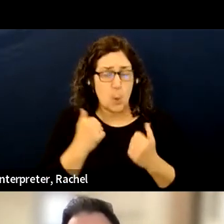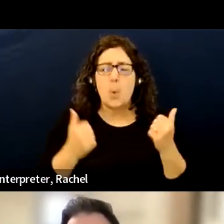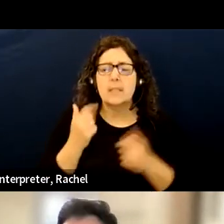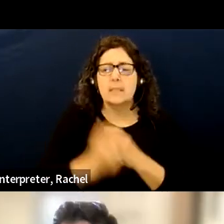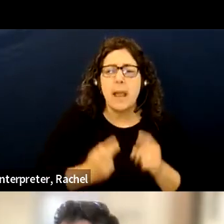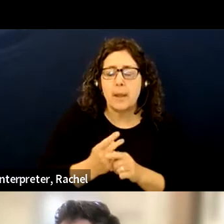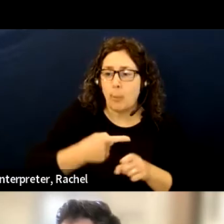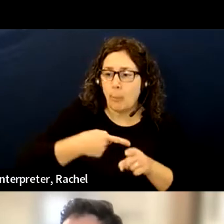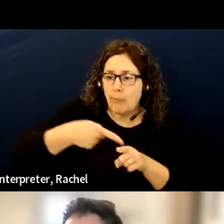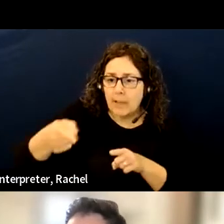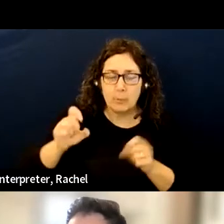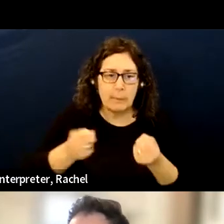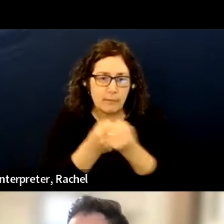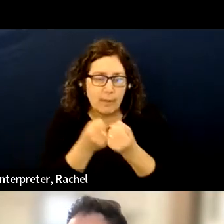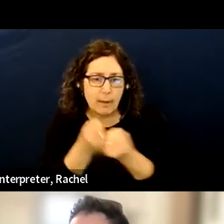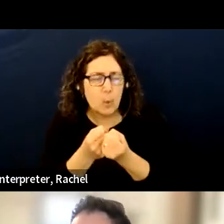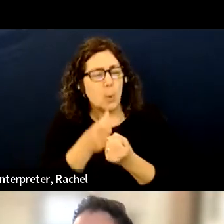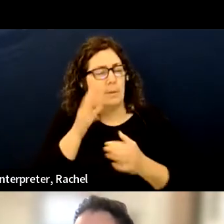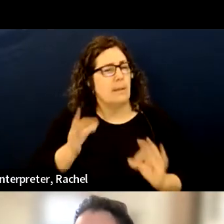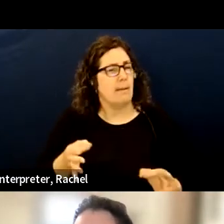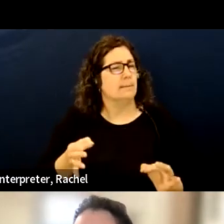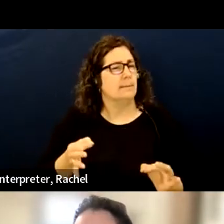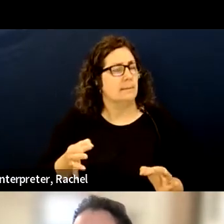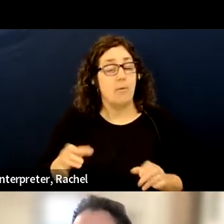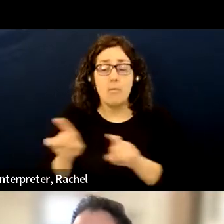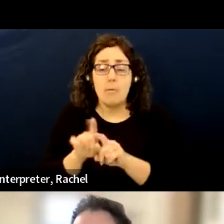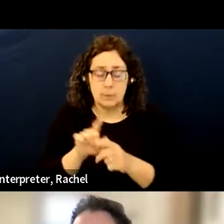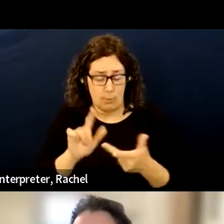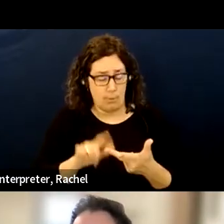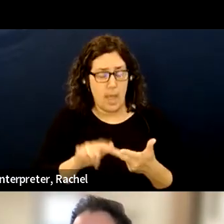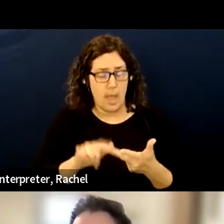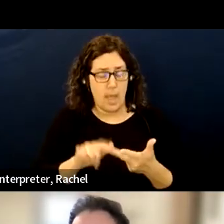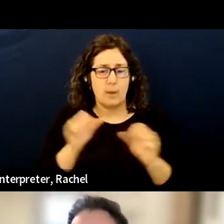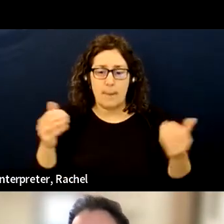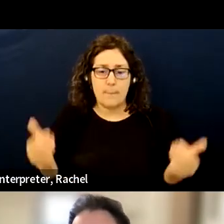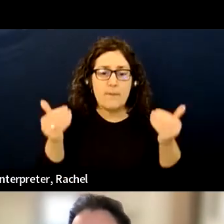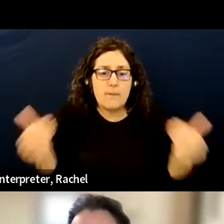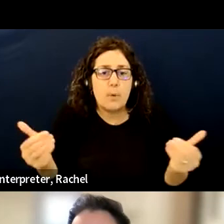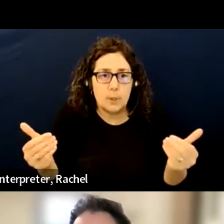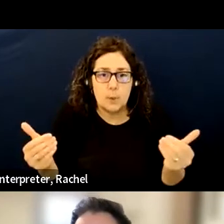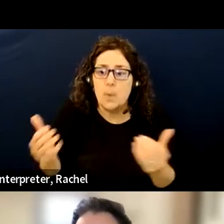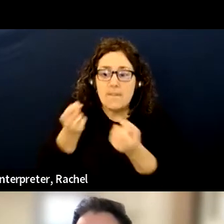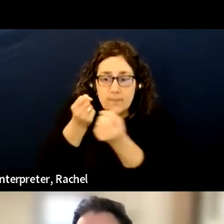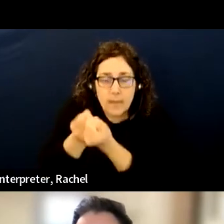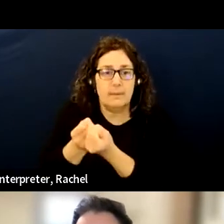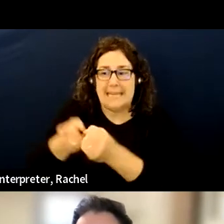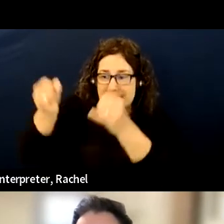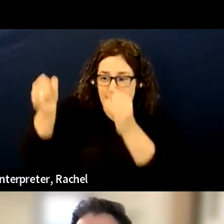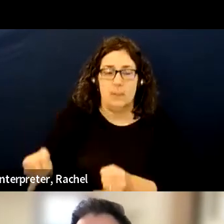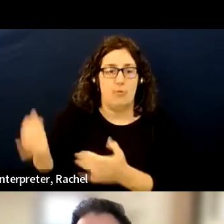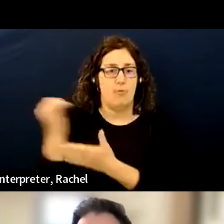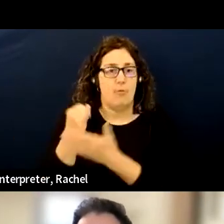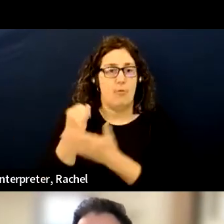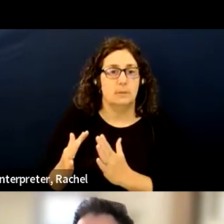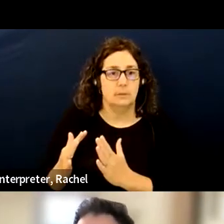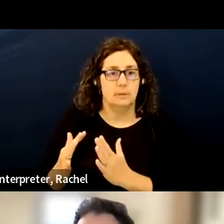or fundable, and also how can we move forward with funding individual artists and supporting